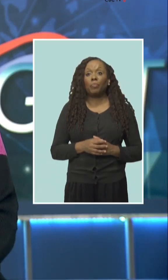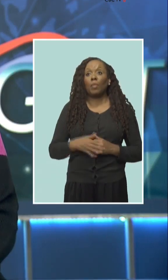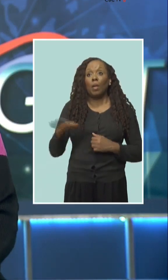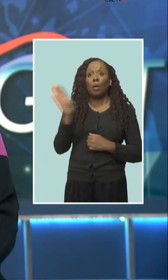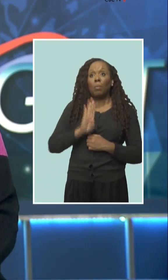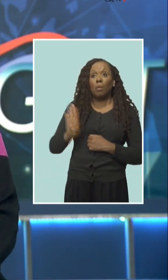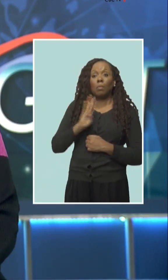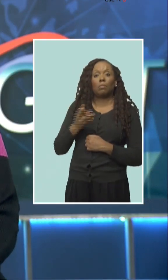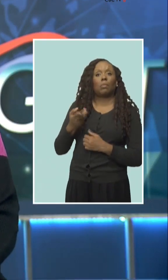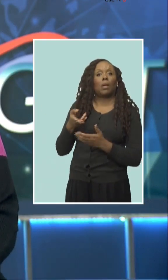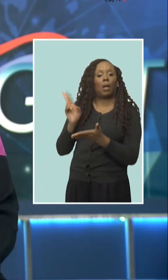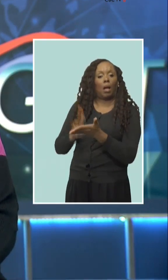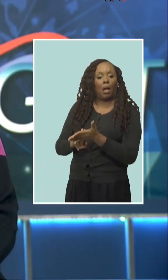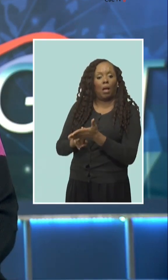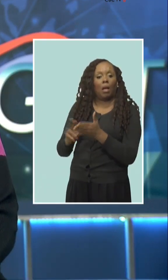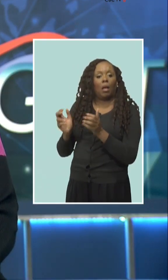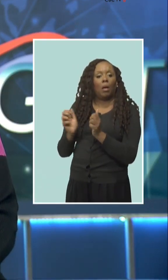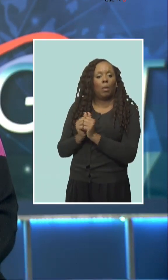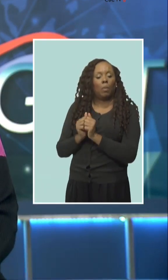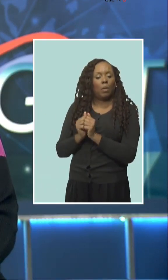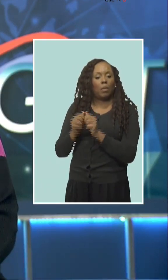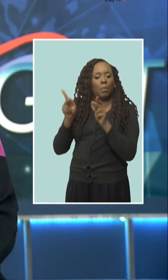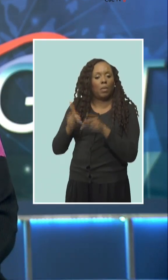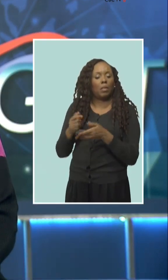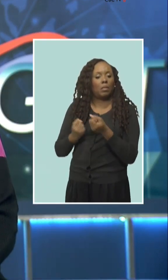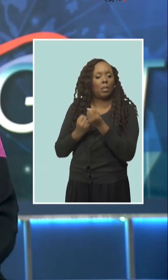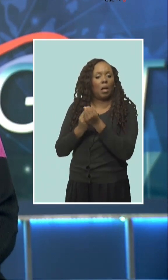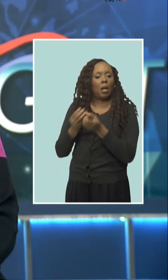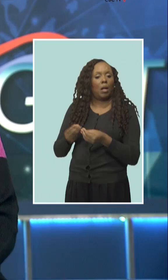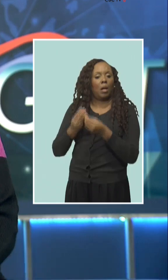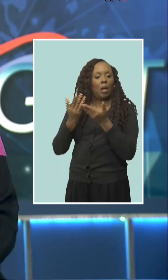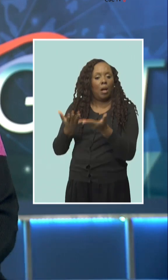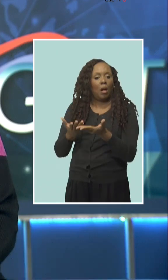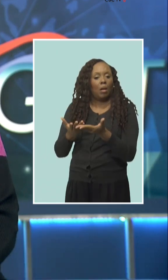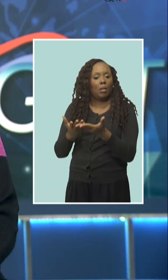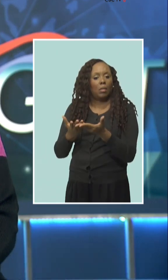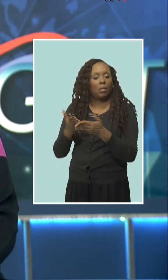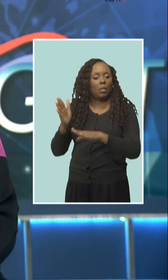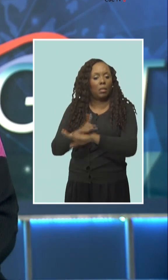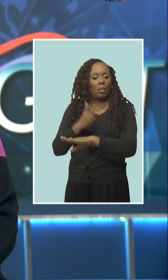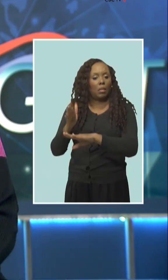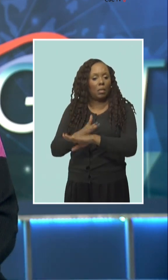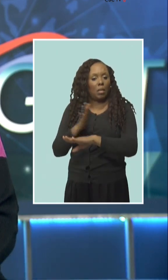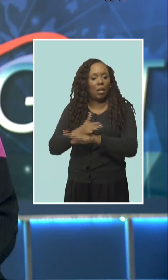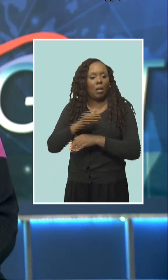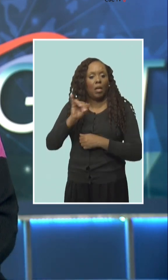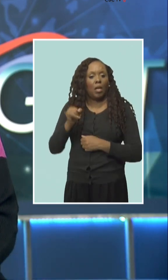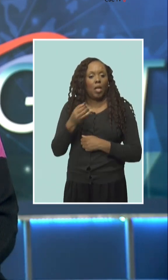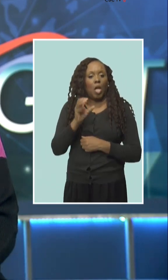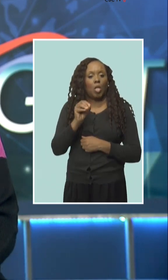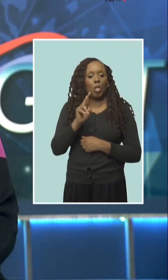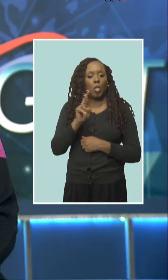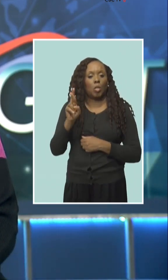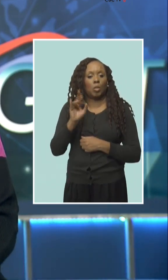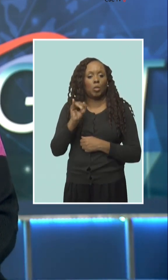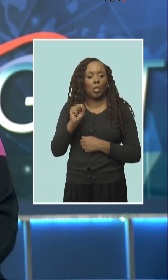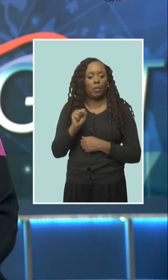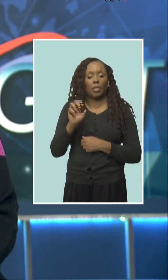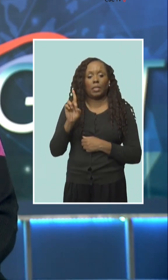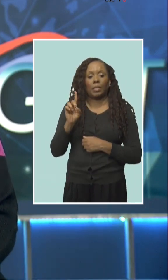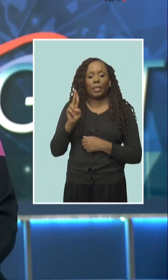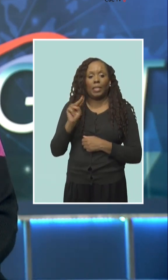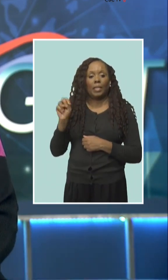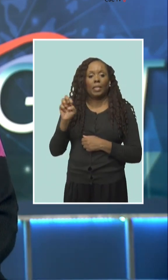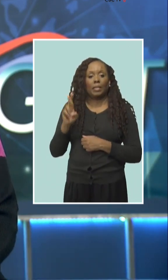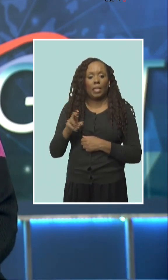Barbados has signed off with a philanthropic donor to renovate and upgrade the Joris Dunner Elderly Care Center